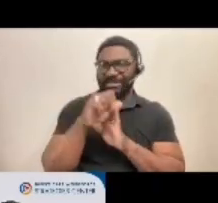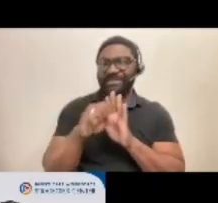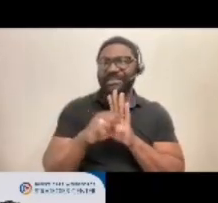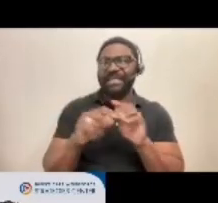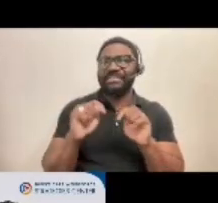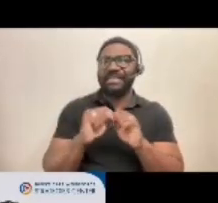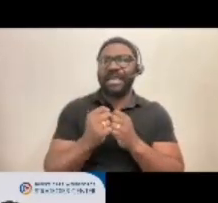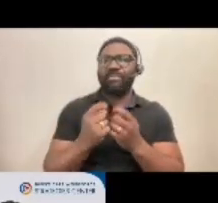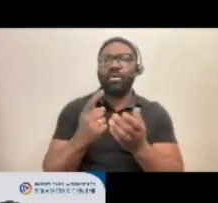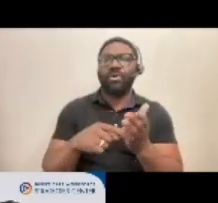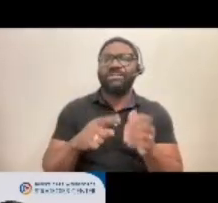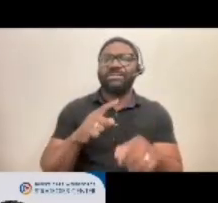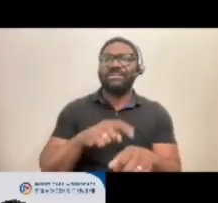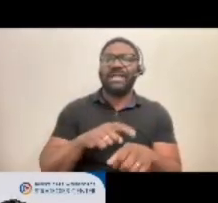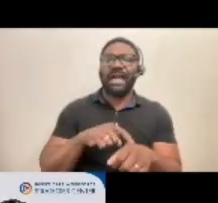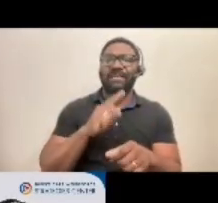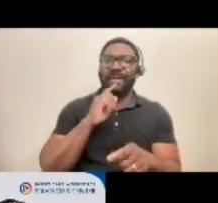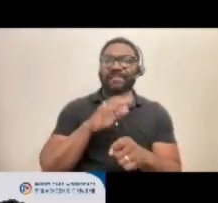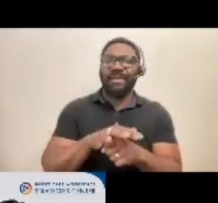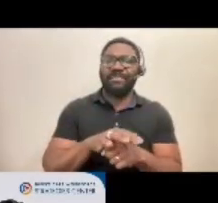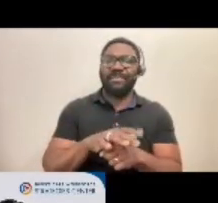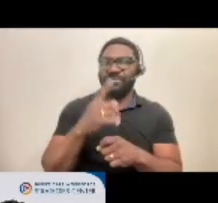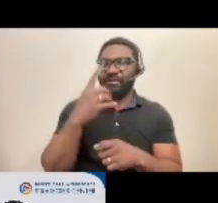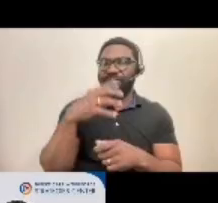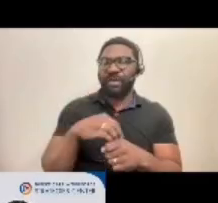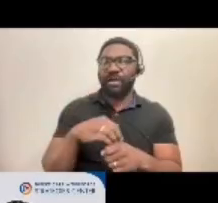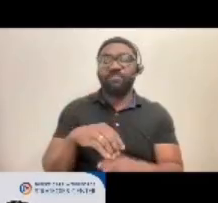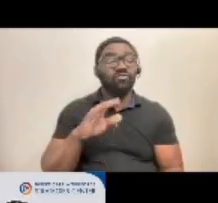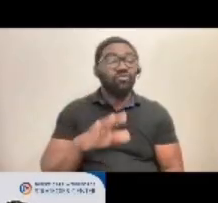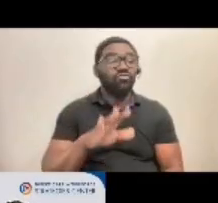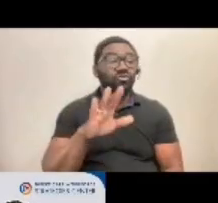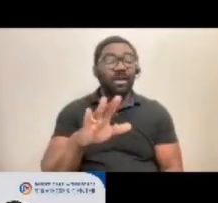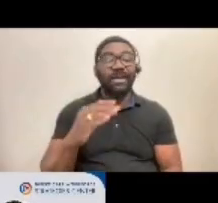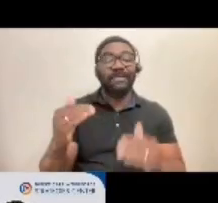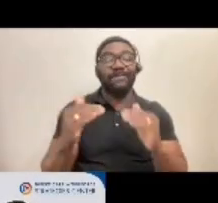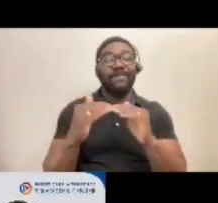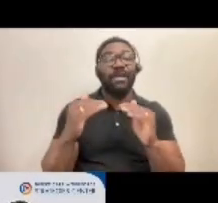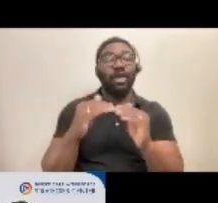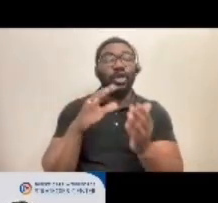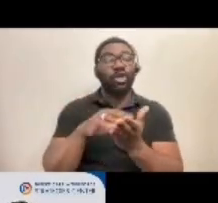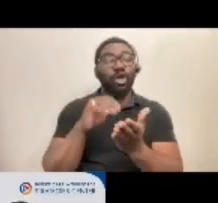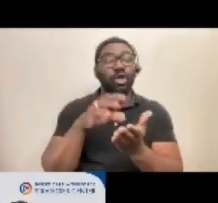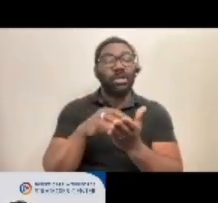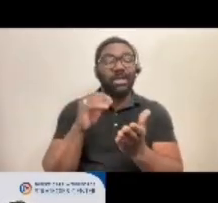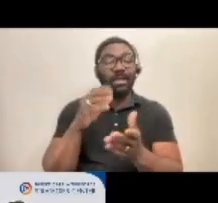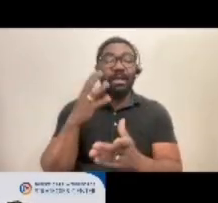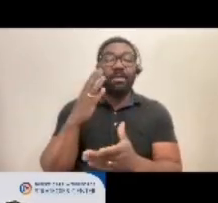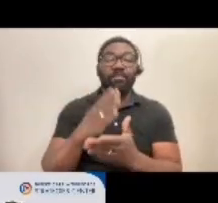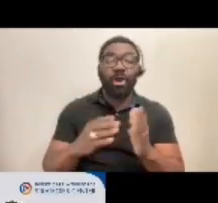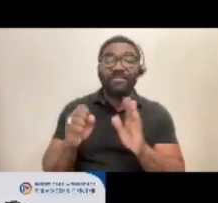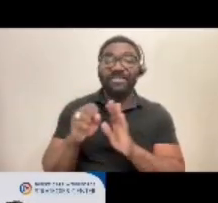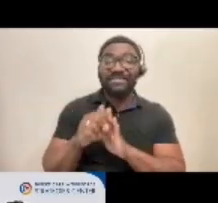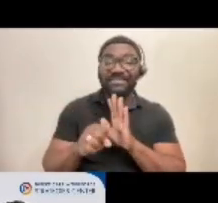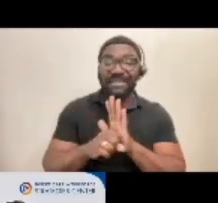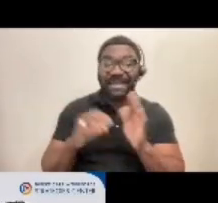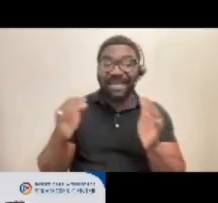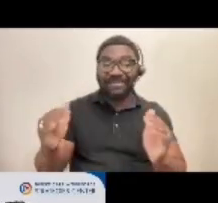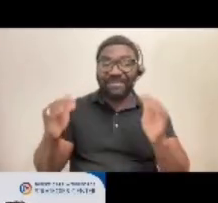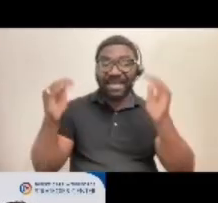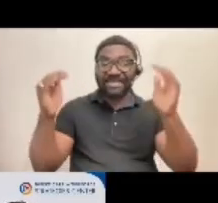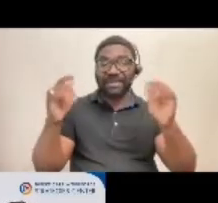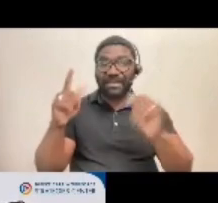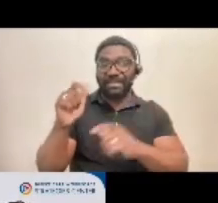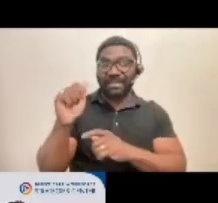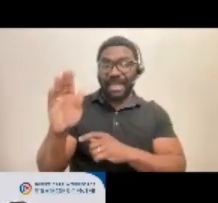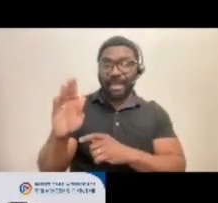time commitment to take part? That's so great. So I should say the peer learning collaborative is part of the State Advancement Lab. So that is part of your overall